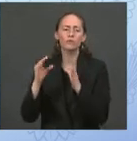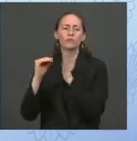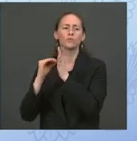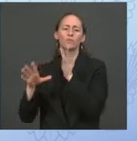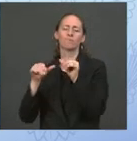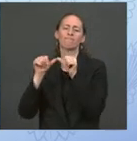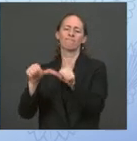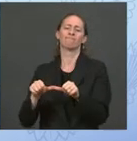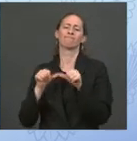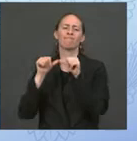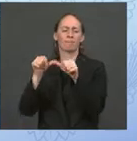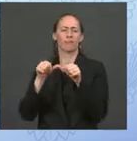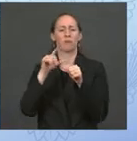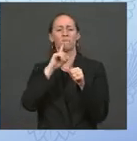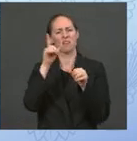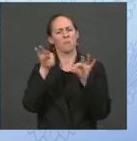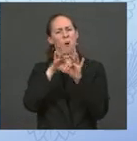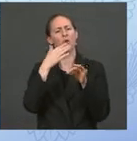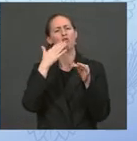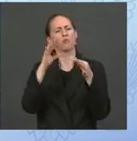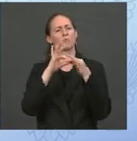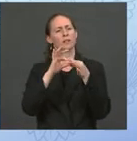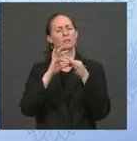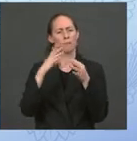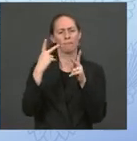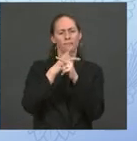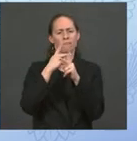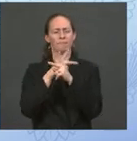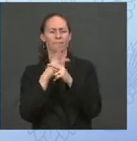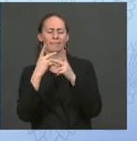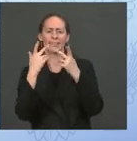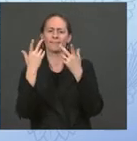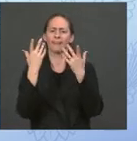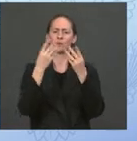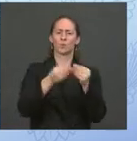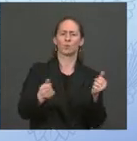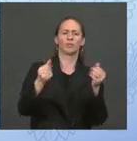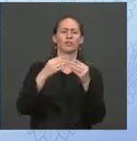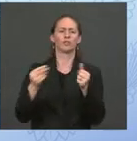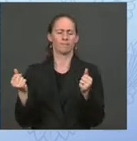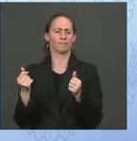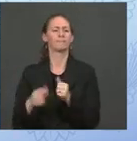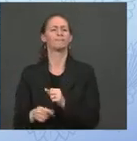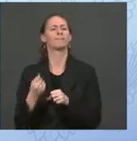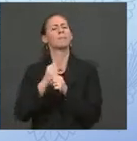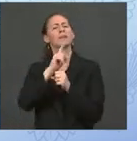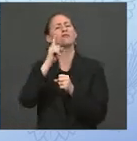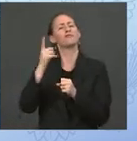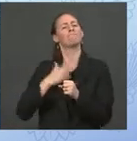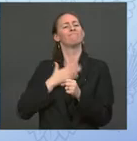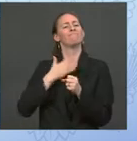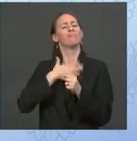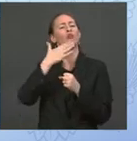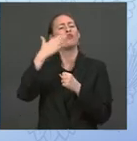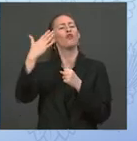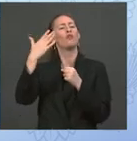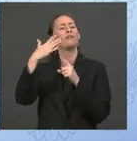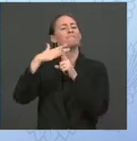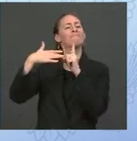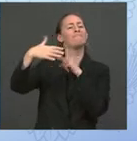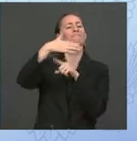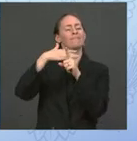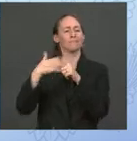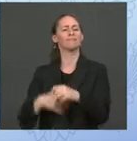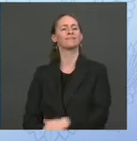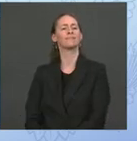in the front lines. In this way, we can create more joy and justice for students like Joseph, who needed an advocate to partner